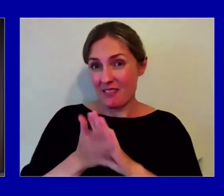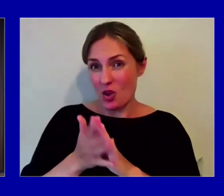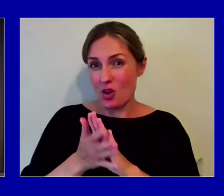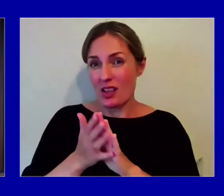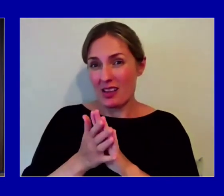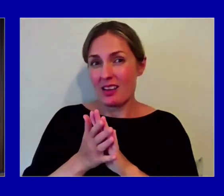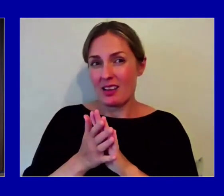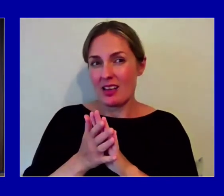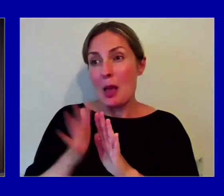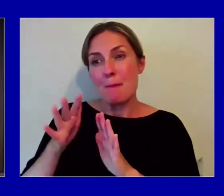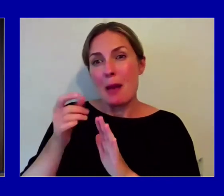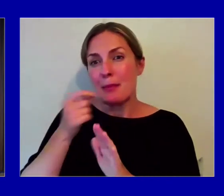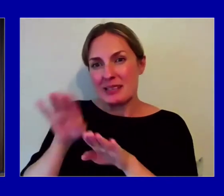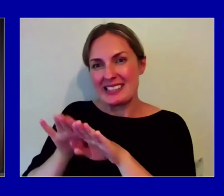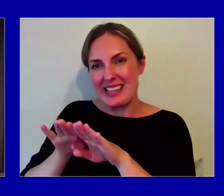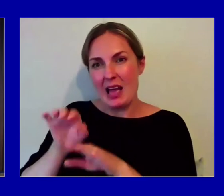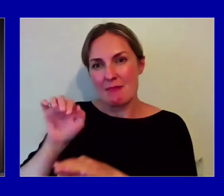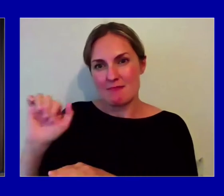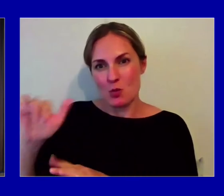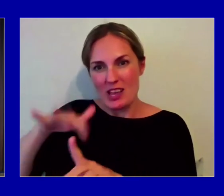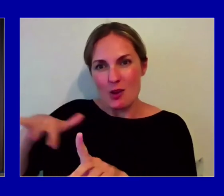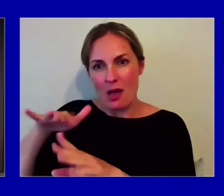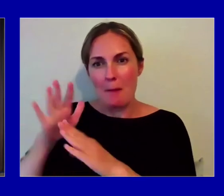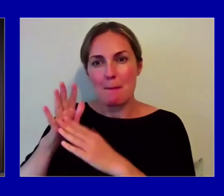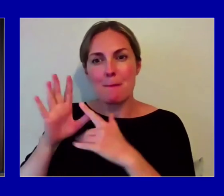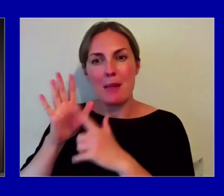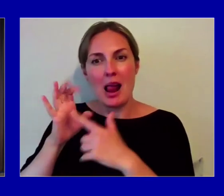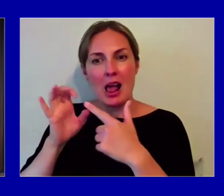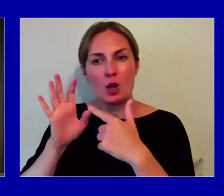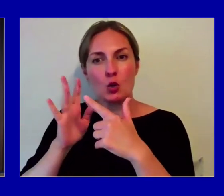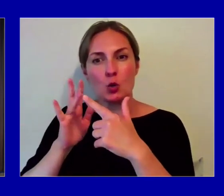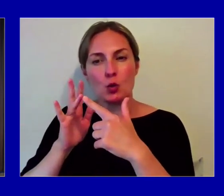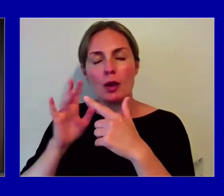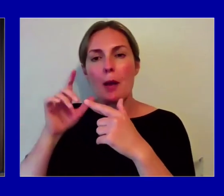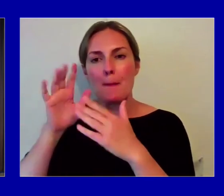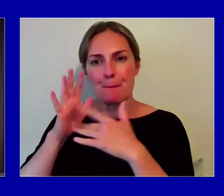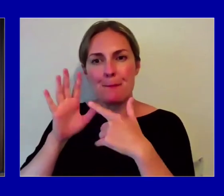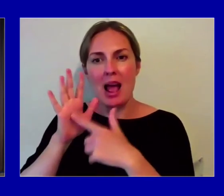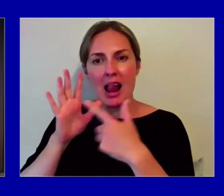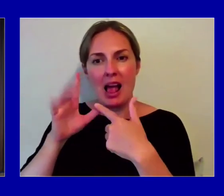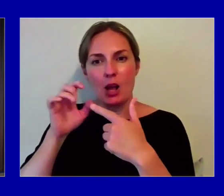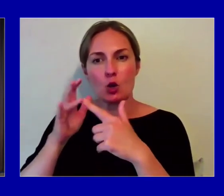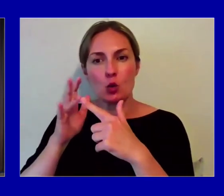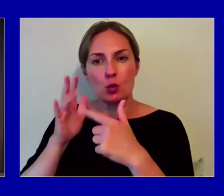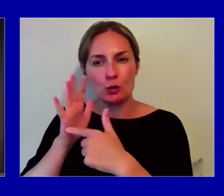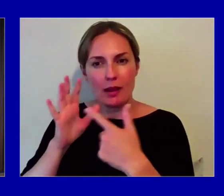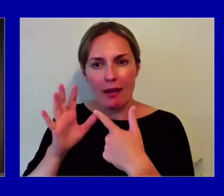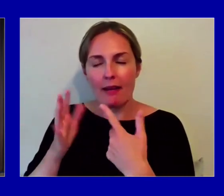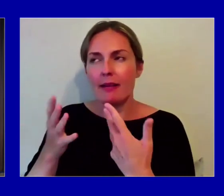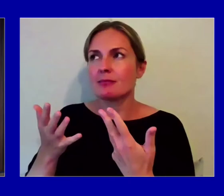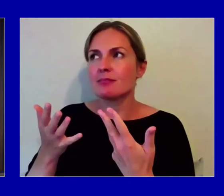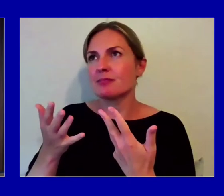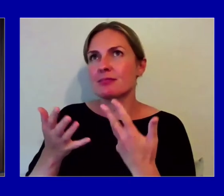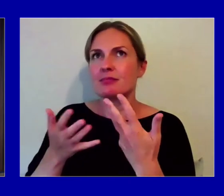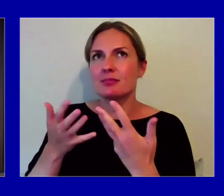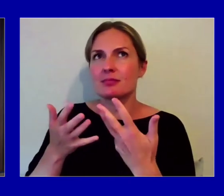you were talking with the hotel was this wanton almost destruction of, of country because it's